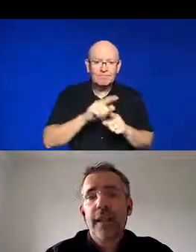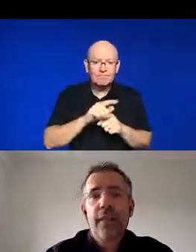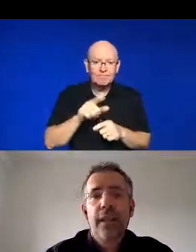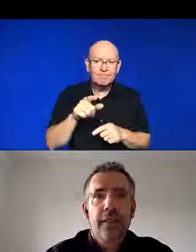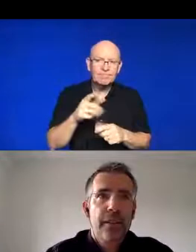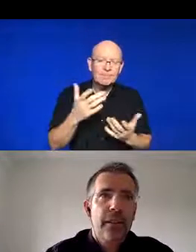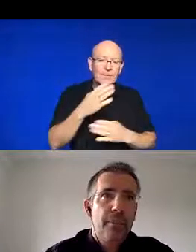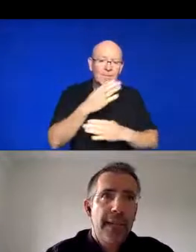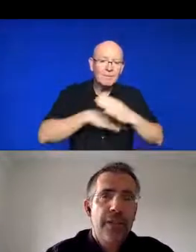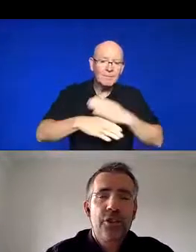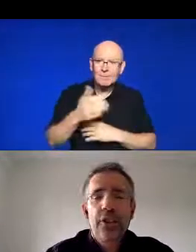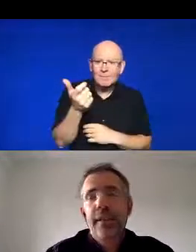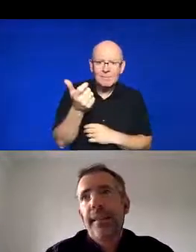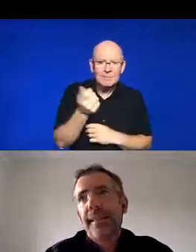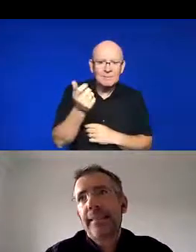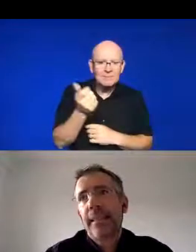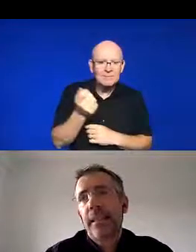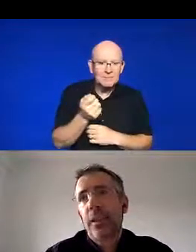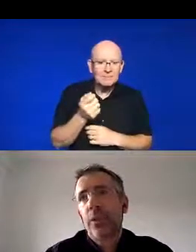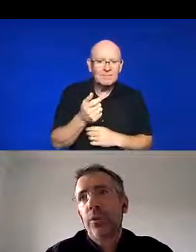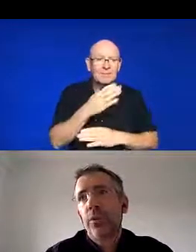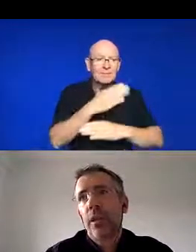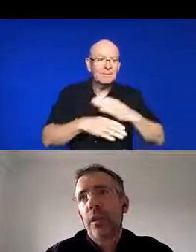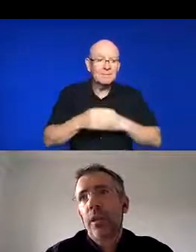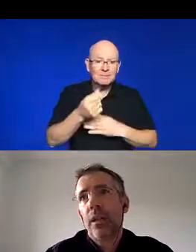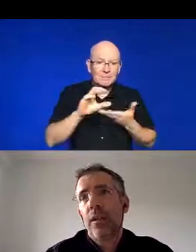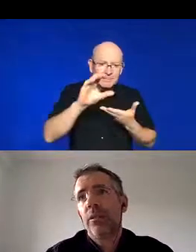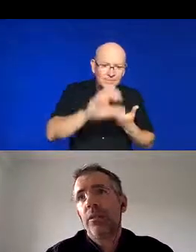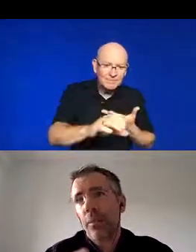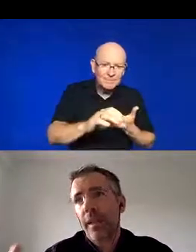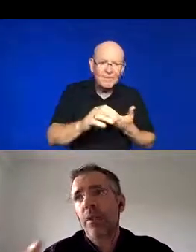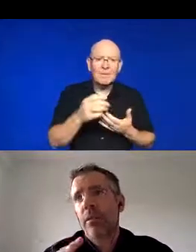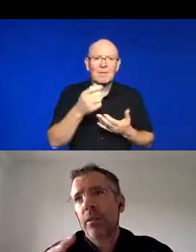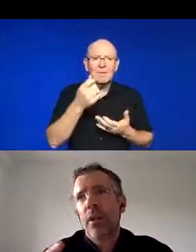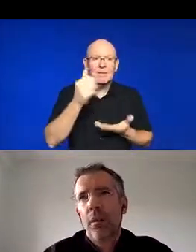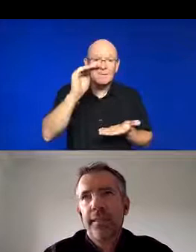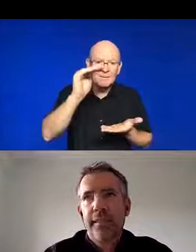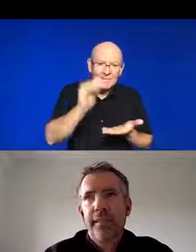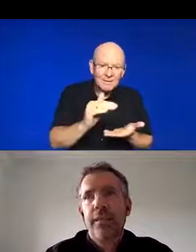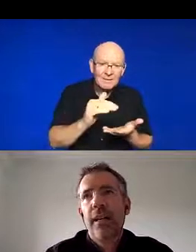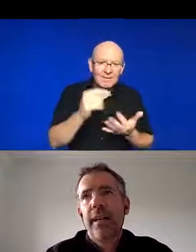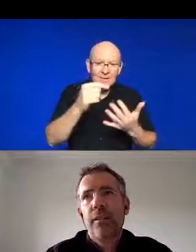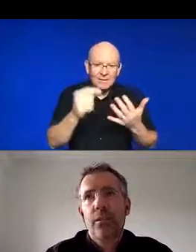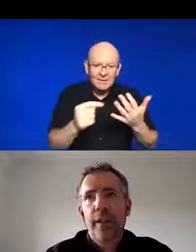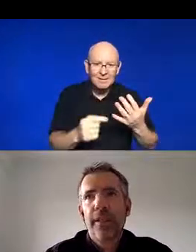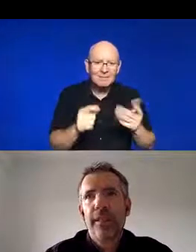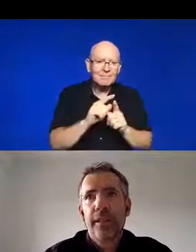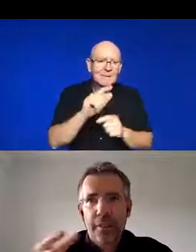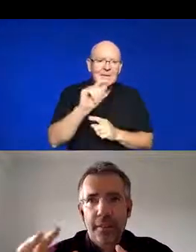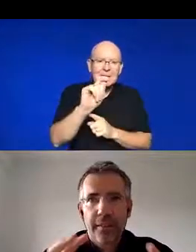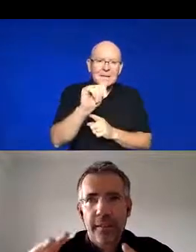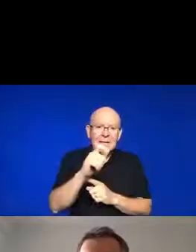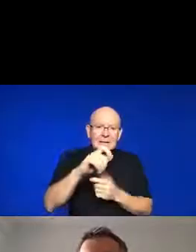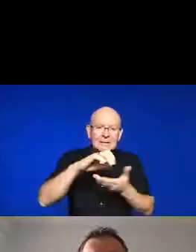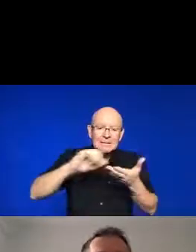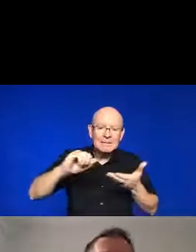universal healthcare package that includes some element of assistive device or rehabilitation, but